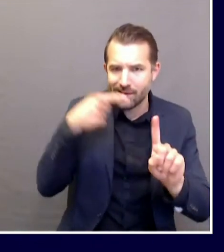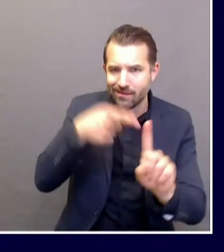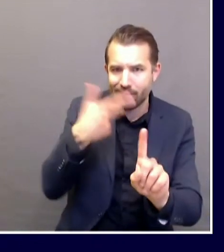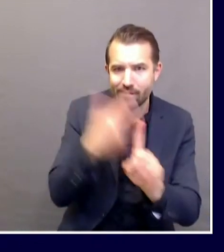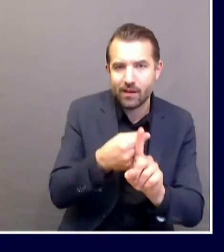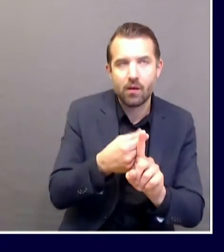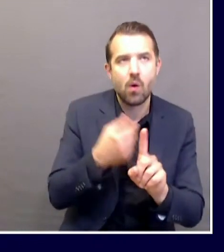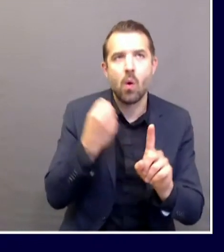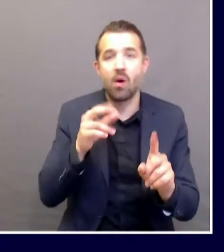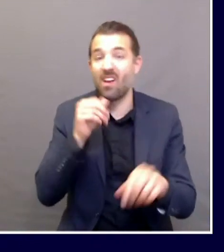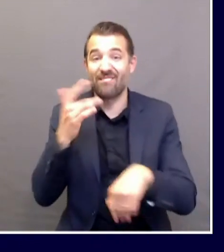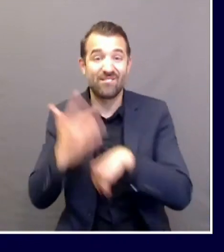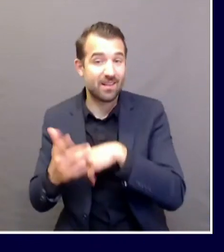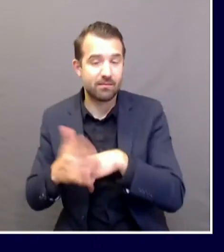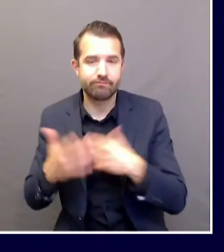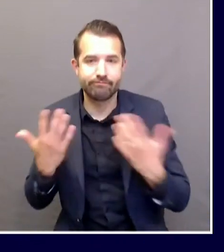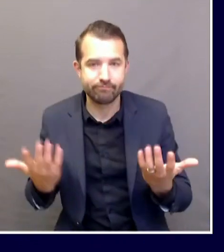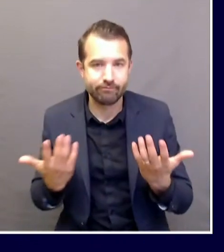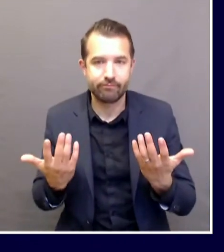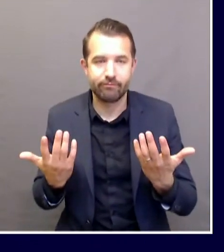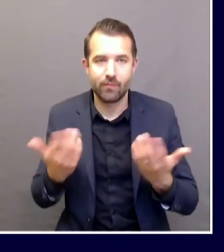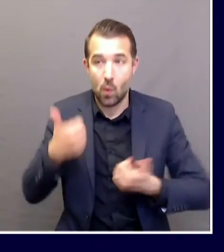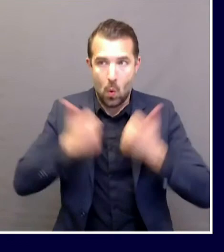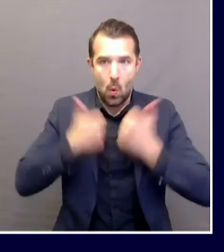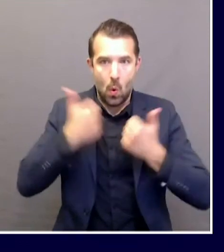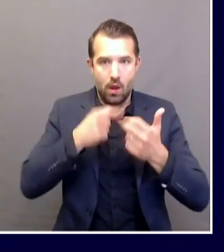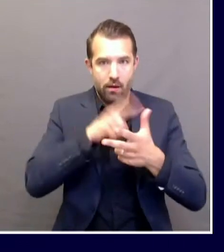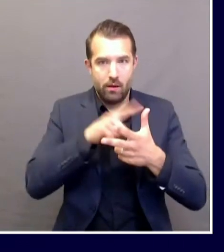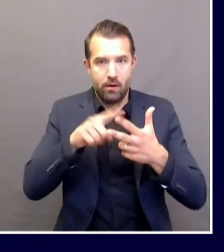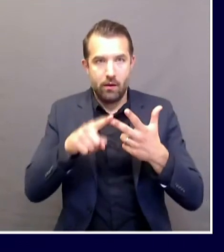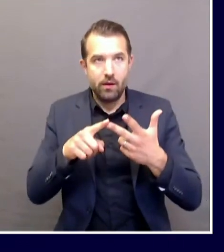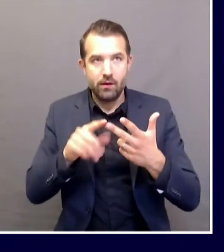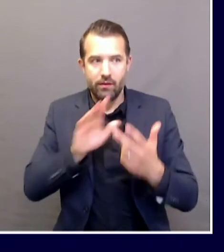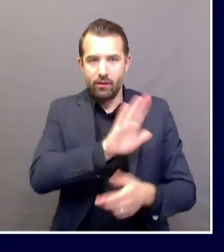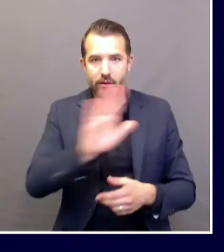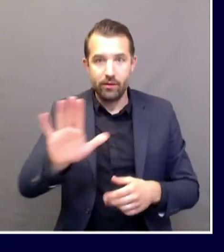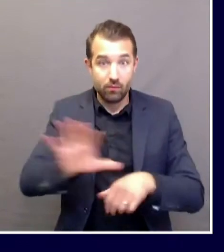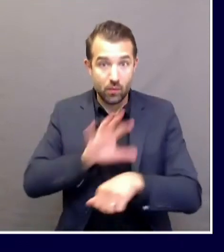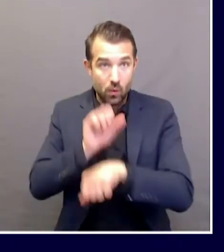different conversation for each of those groups. That's what we're focused on right now.